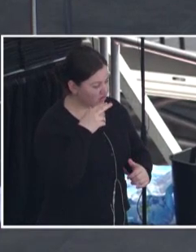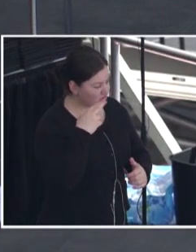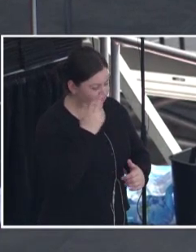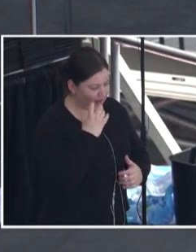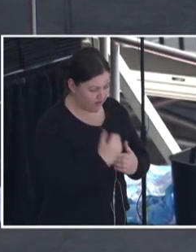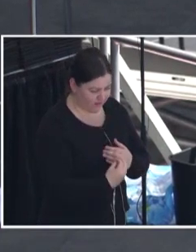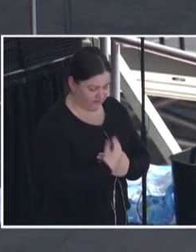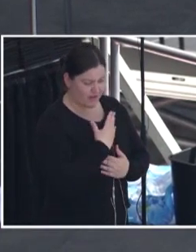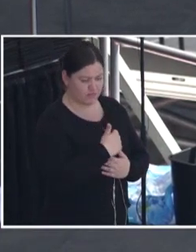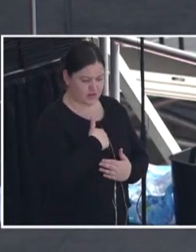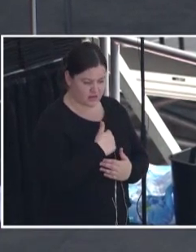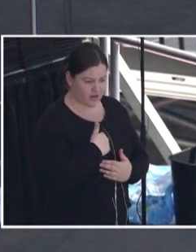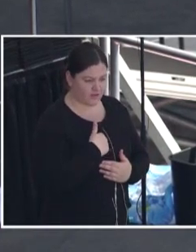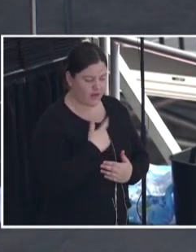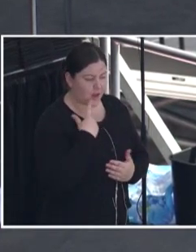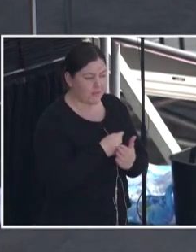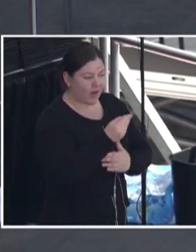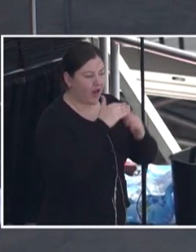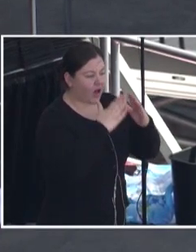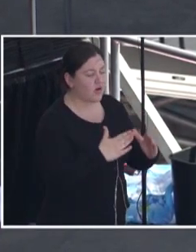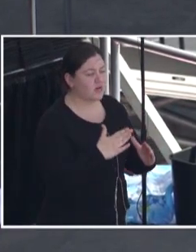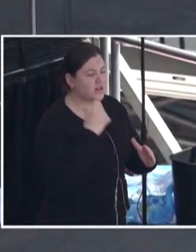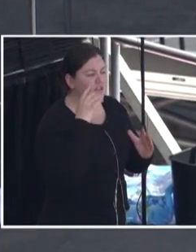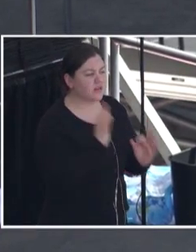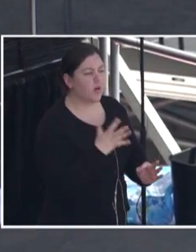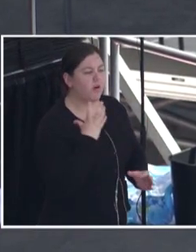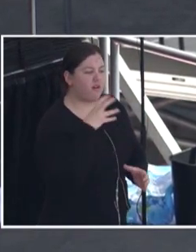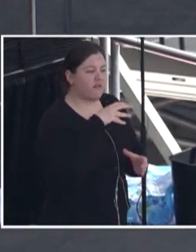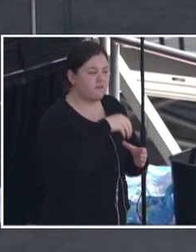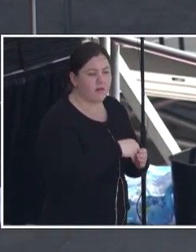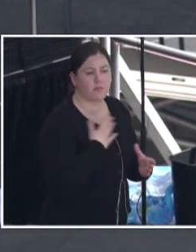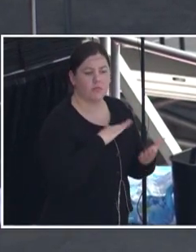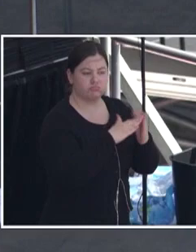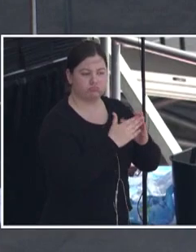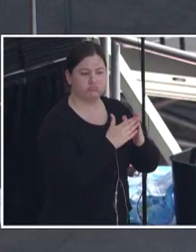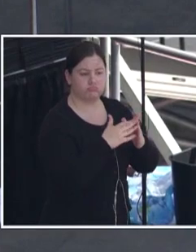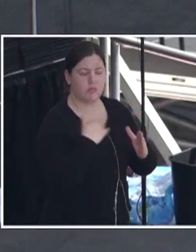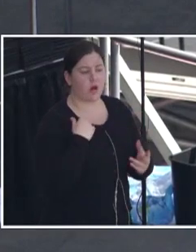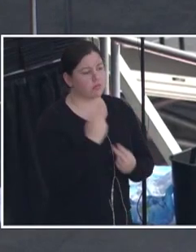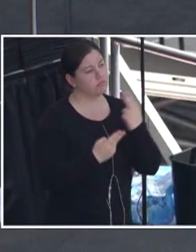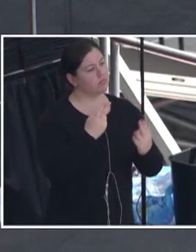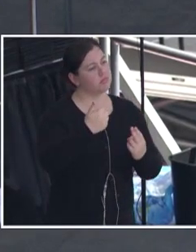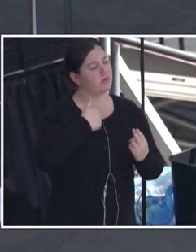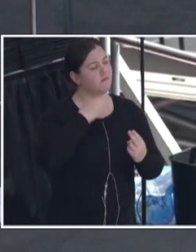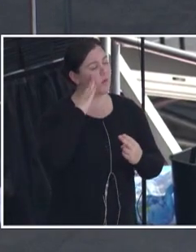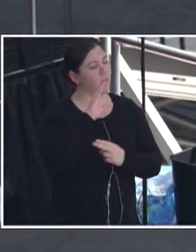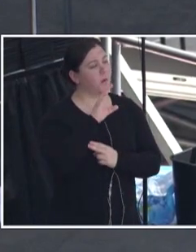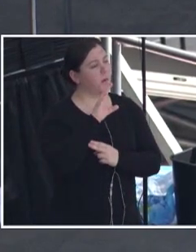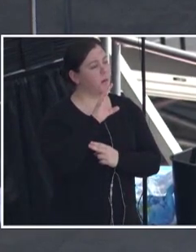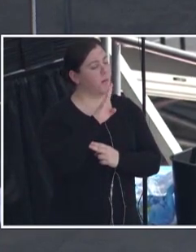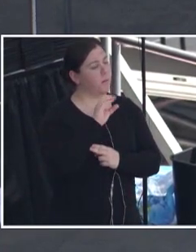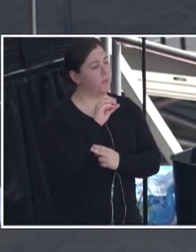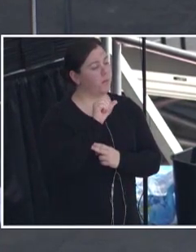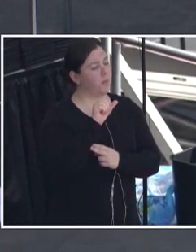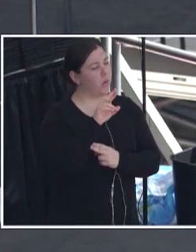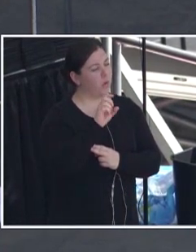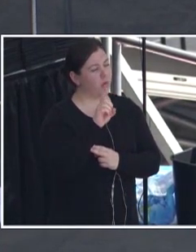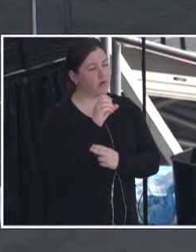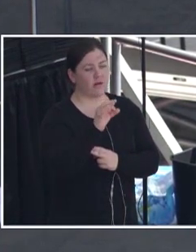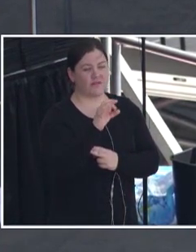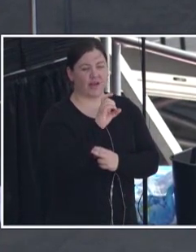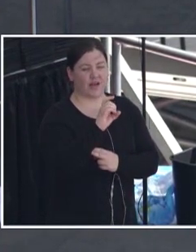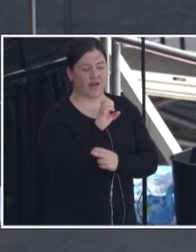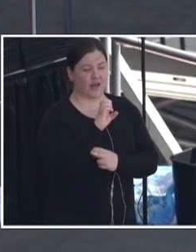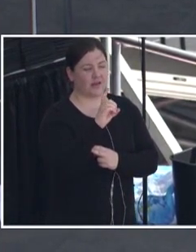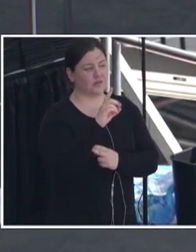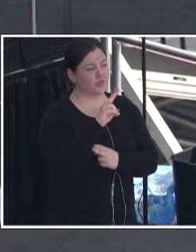community, and that's when I decided to run for the Board of Education and won. Public office